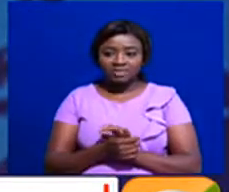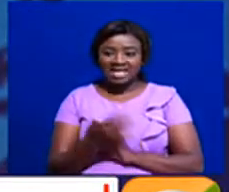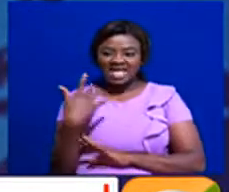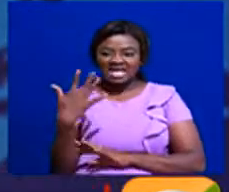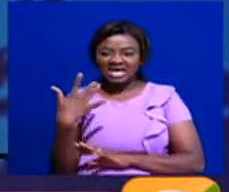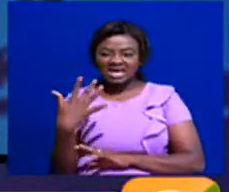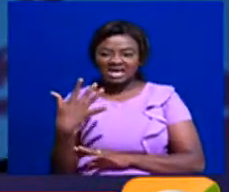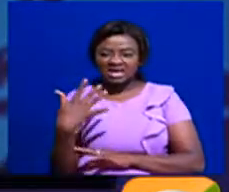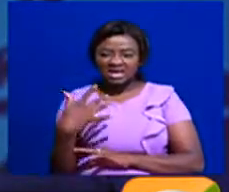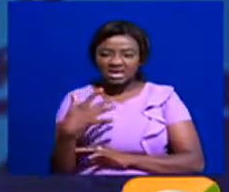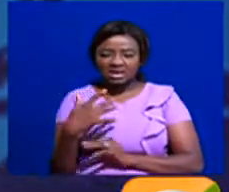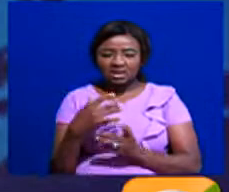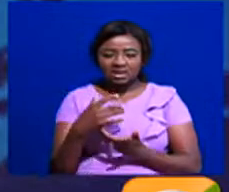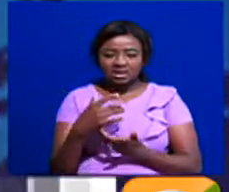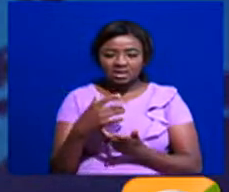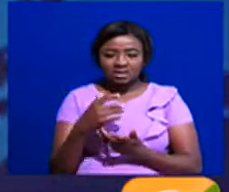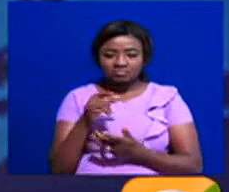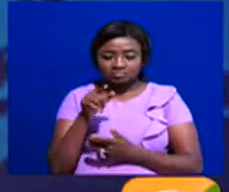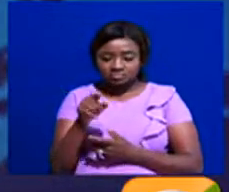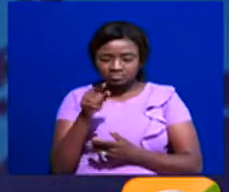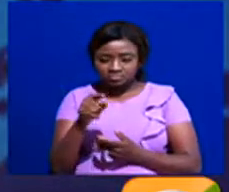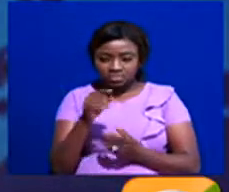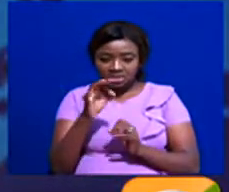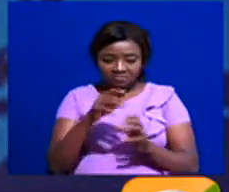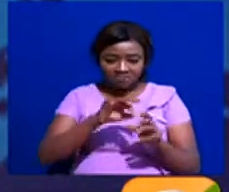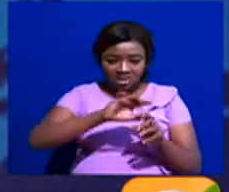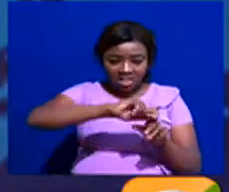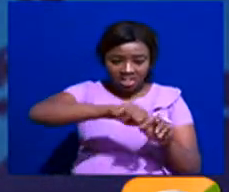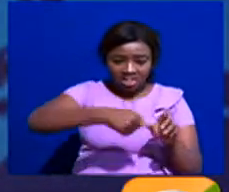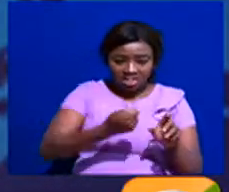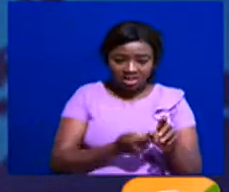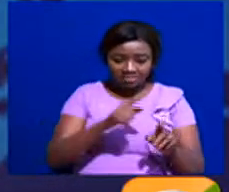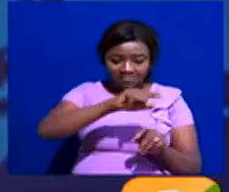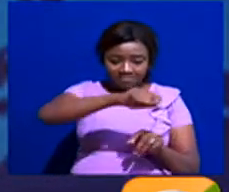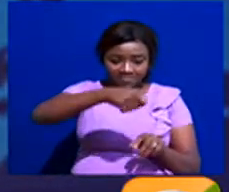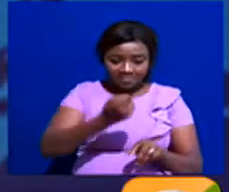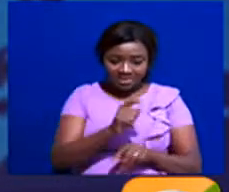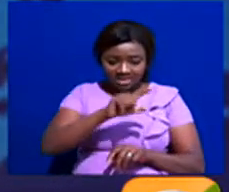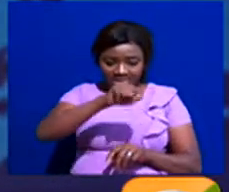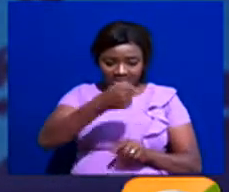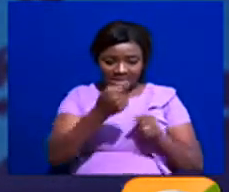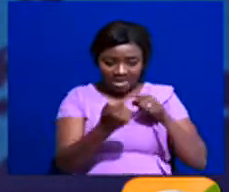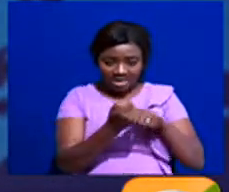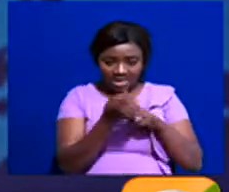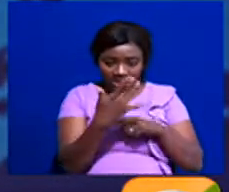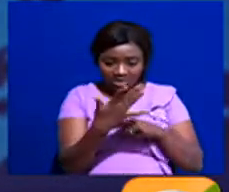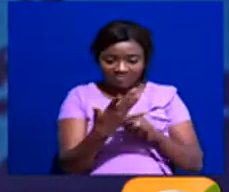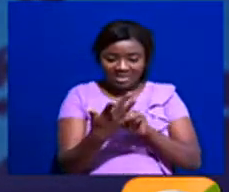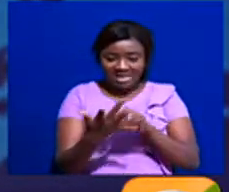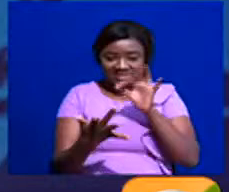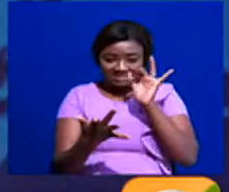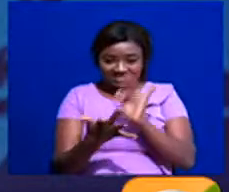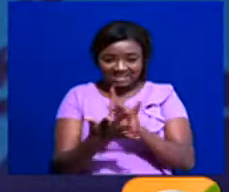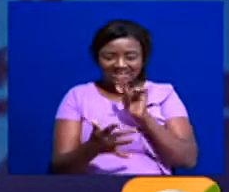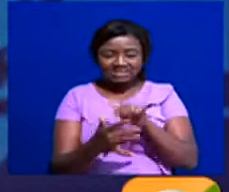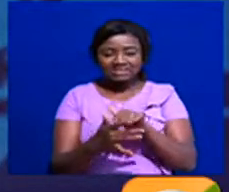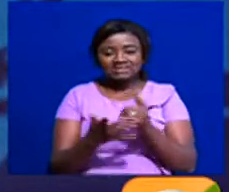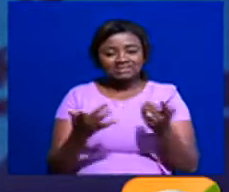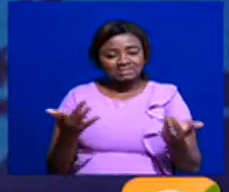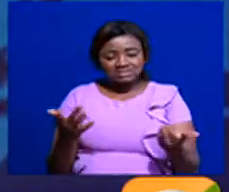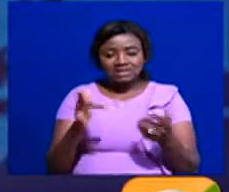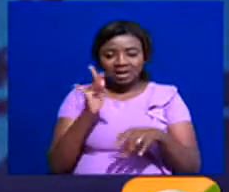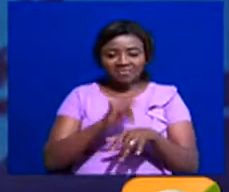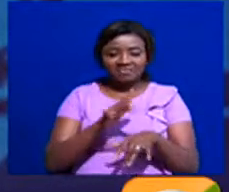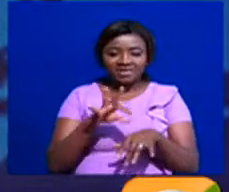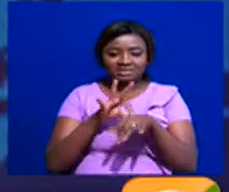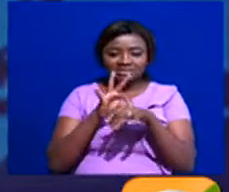of the intoxication with the nicotine from handling the leaves, but also the exposure to pesticides, because they need a lot of pesticides. It's a